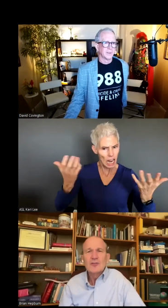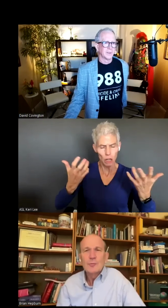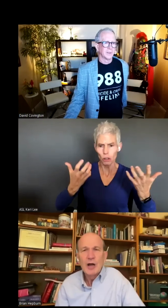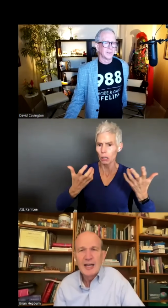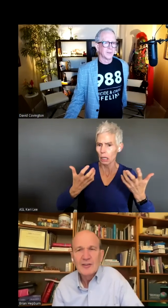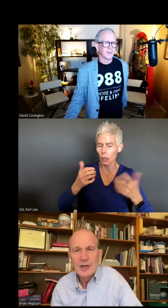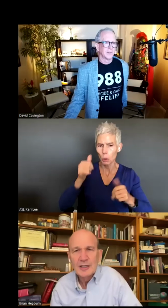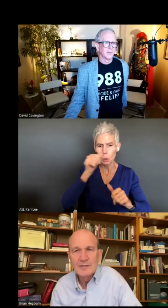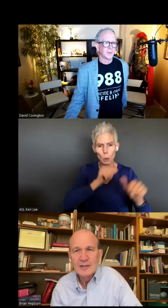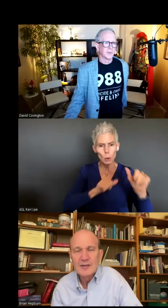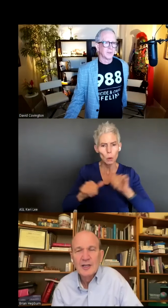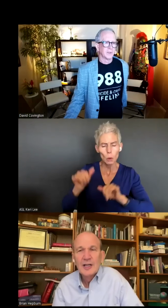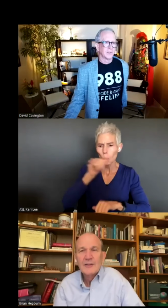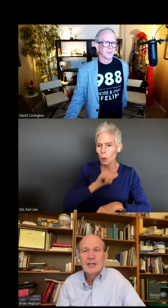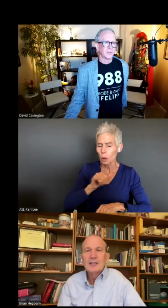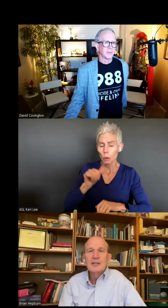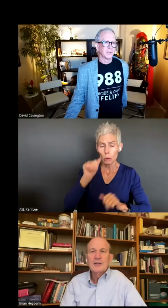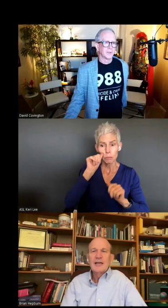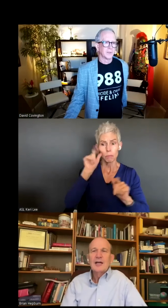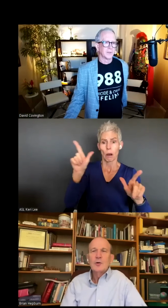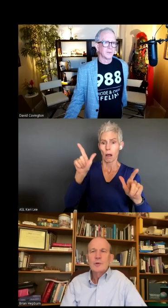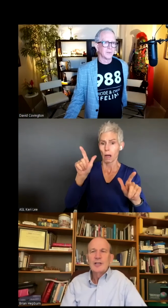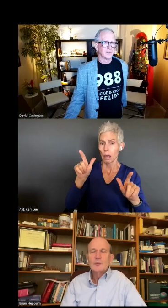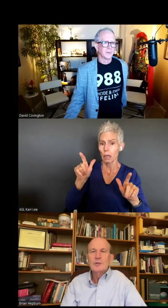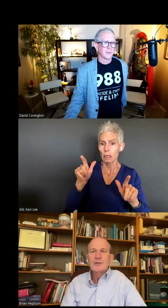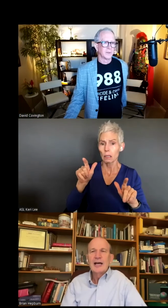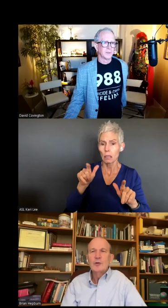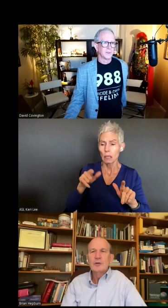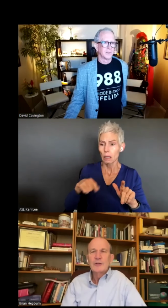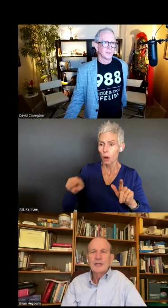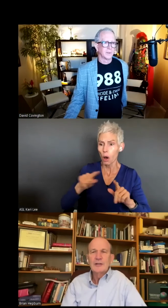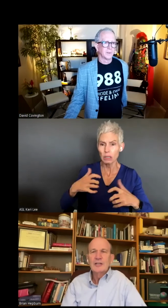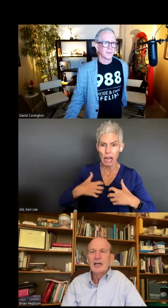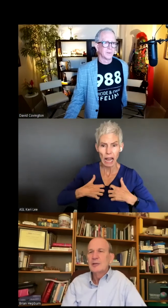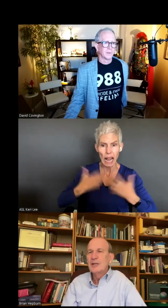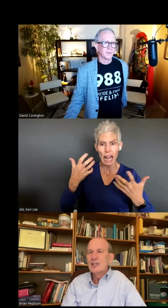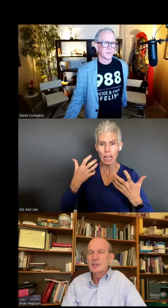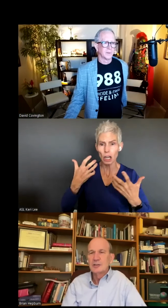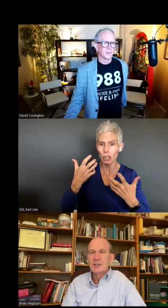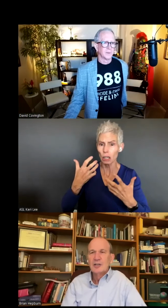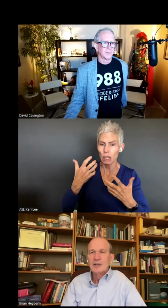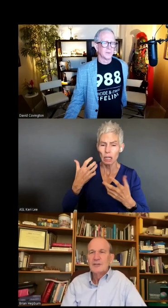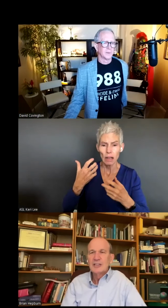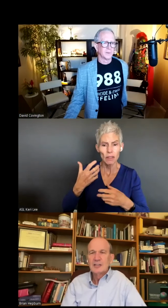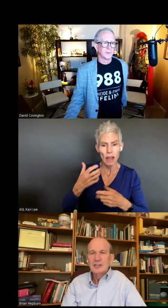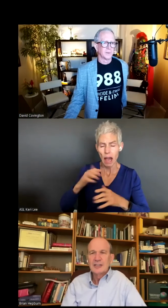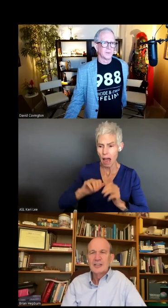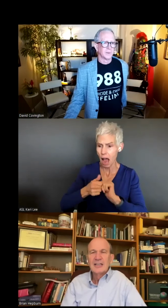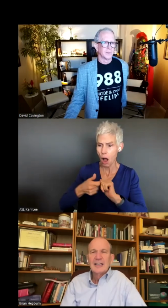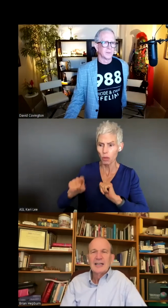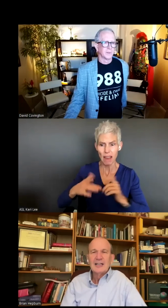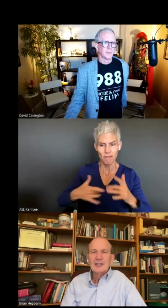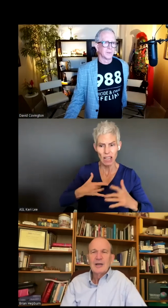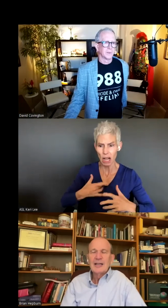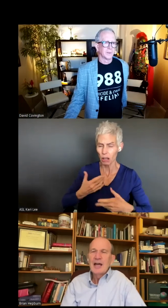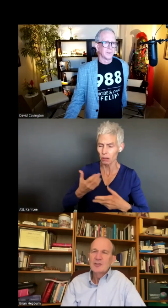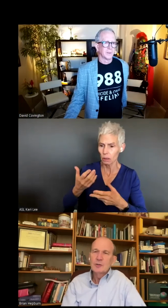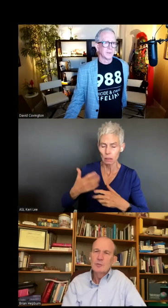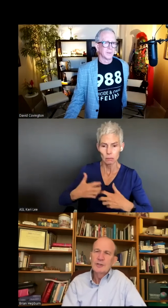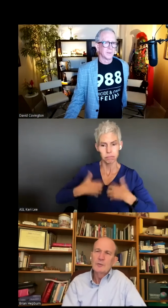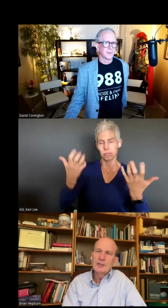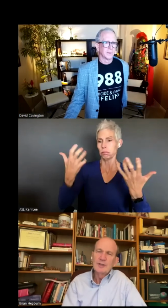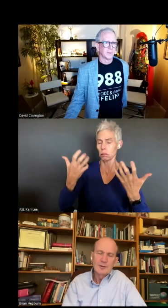I think it surprised many of us that that outrage was louder than the condemnation of the killing. And